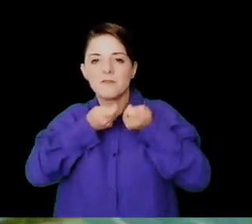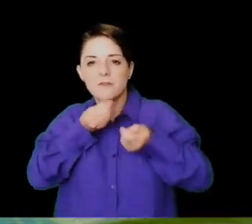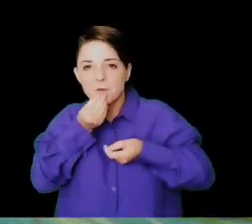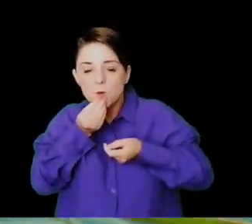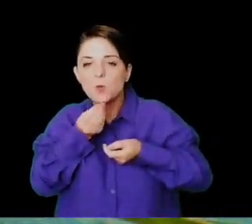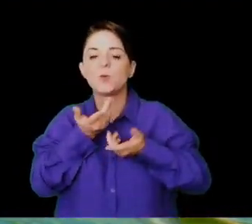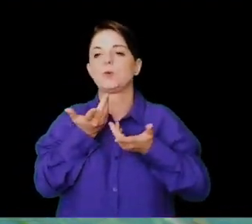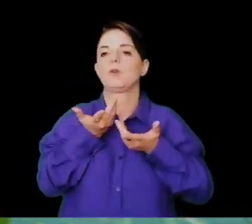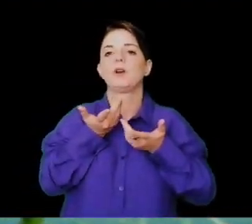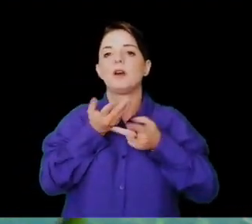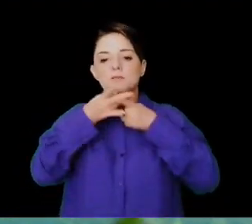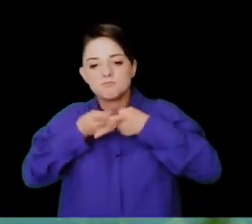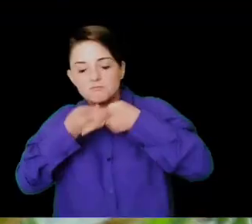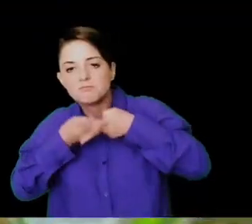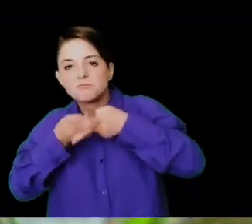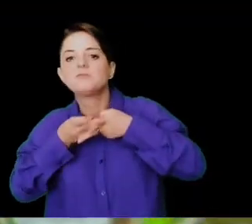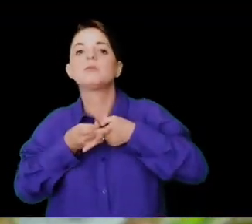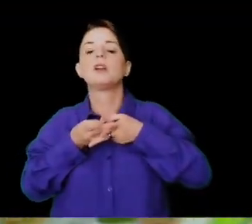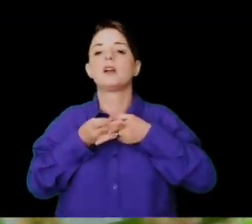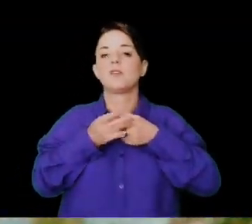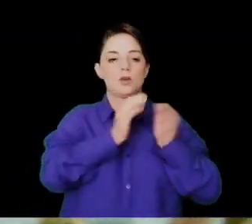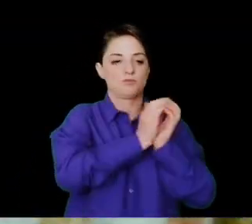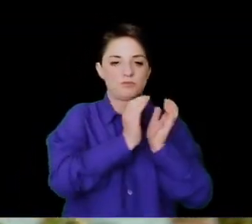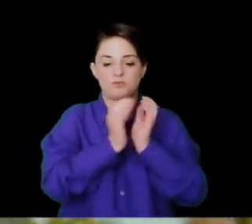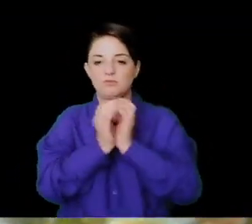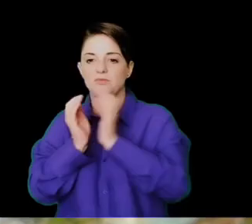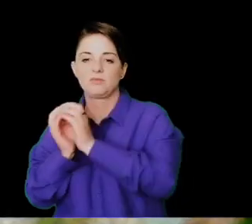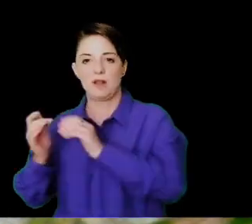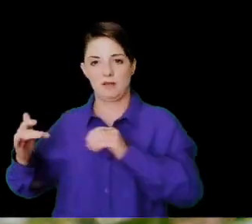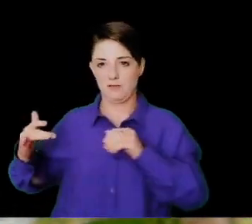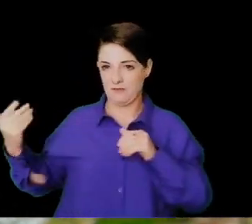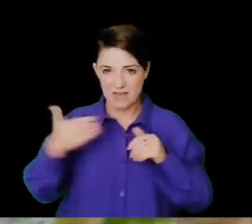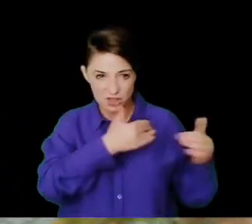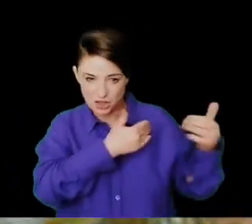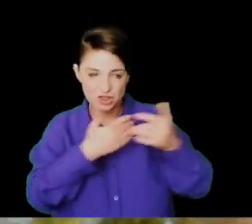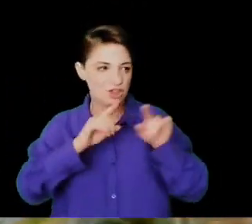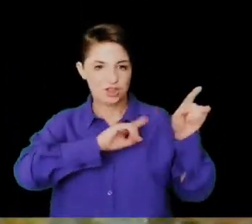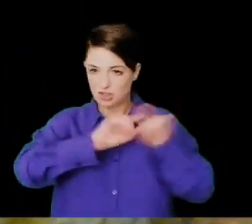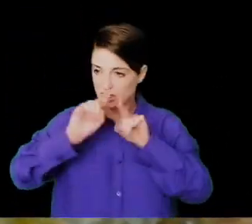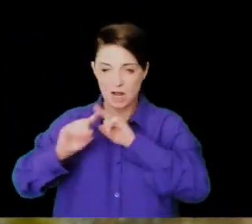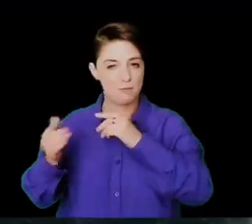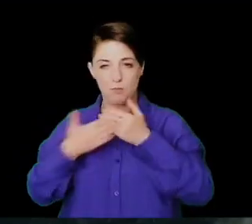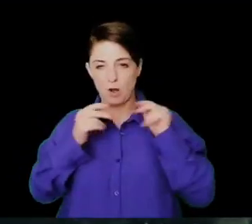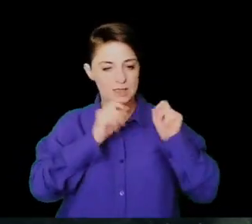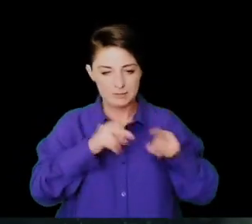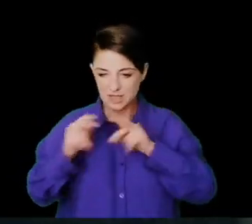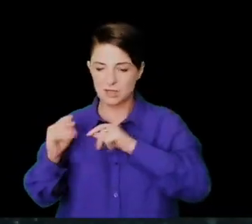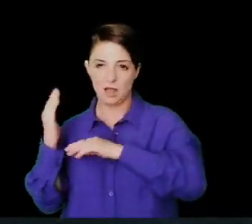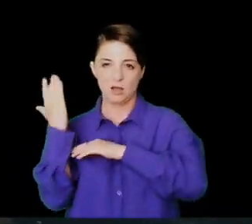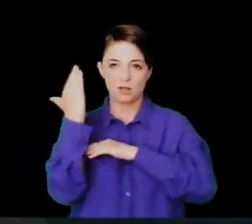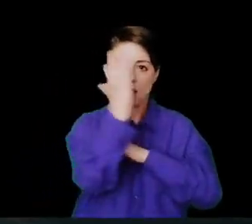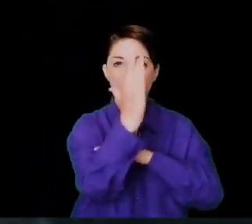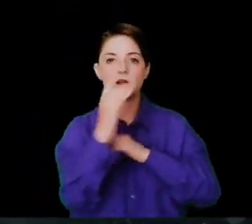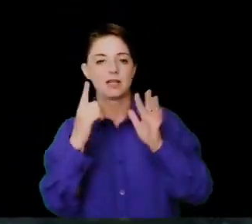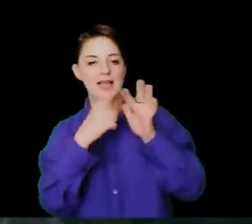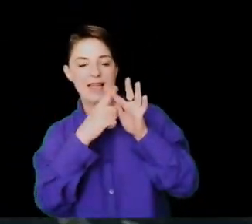and shellfish, such as king scallops, cockles, herring and cuttlefish. There's a huge range of other